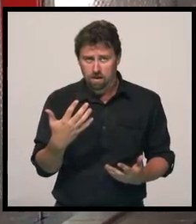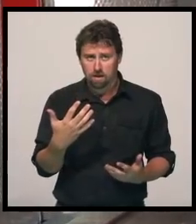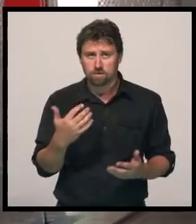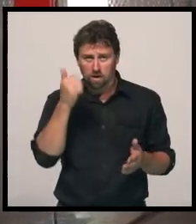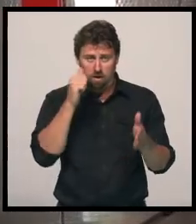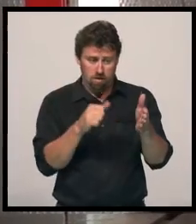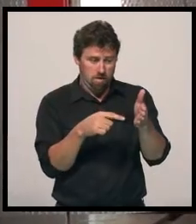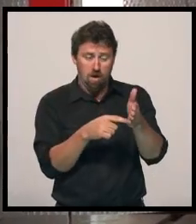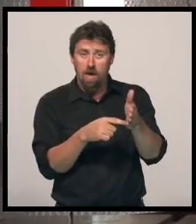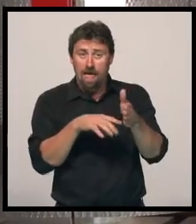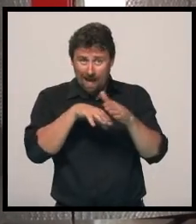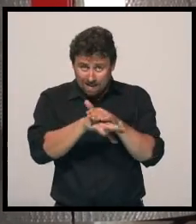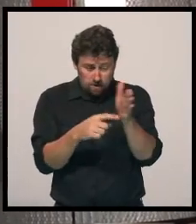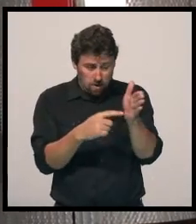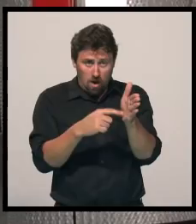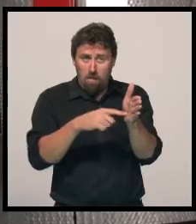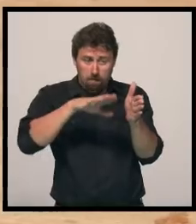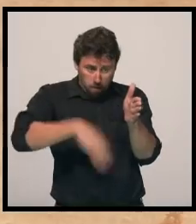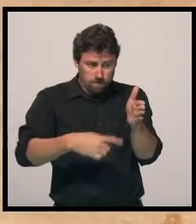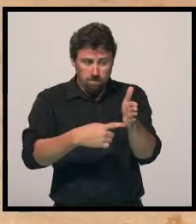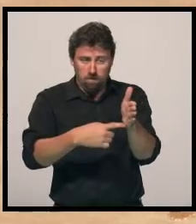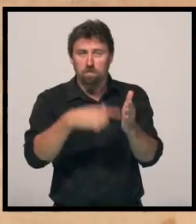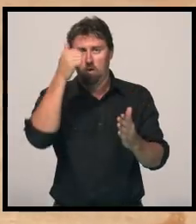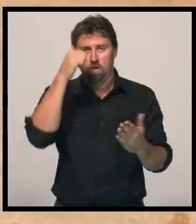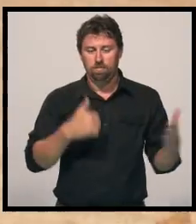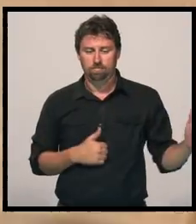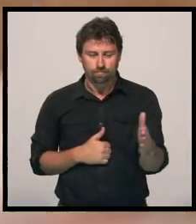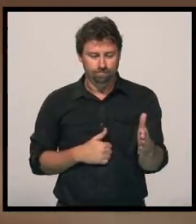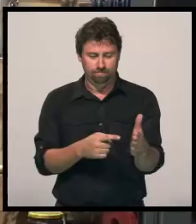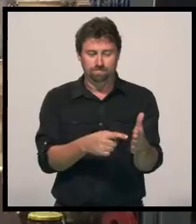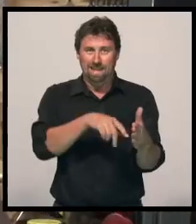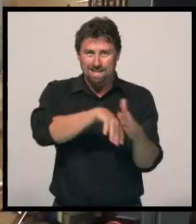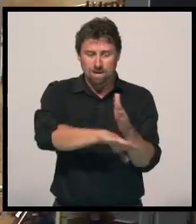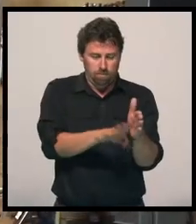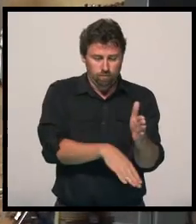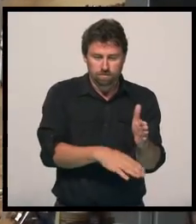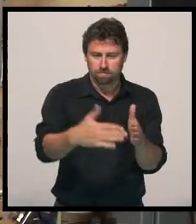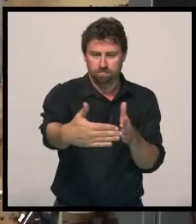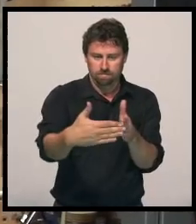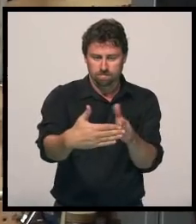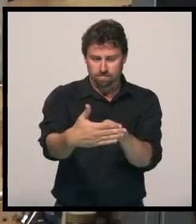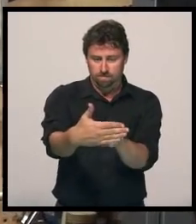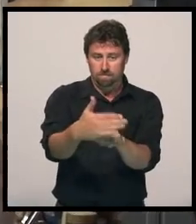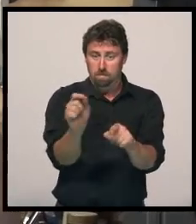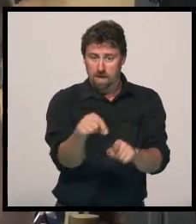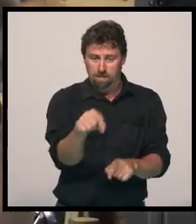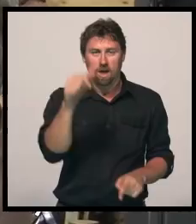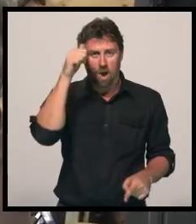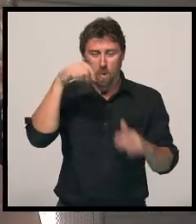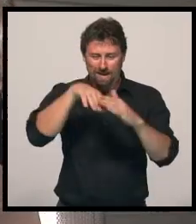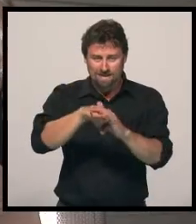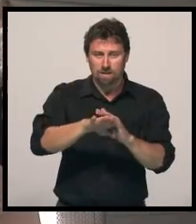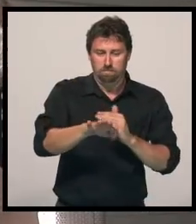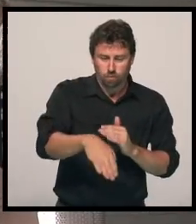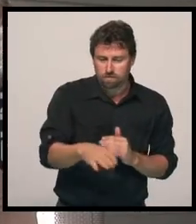the inside bottom. And then I know how the box goes together. Same with all the other pieces. Have a